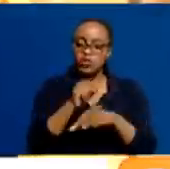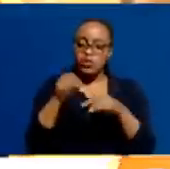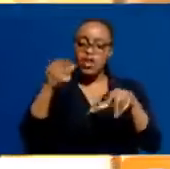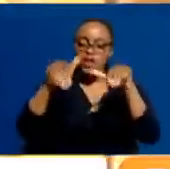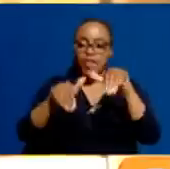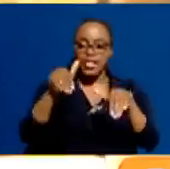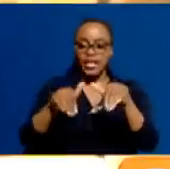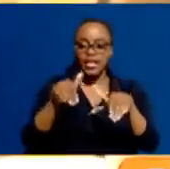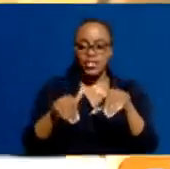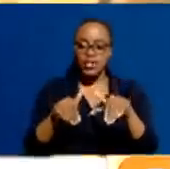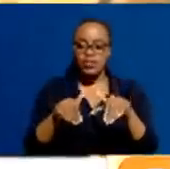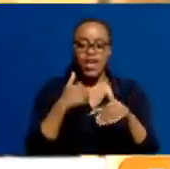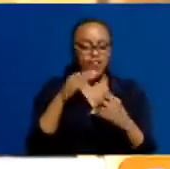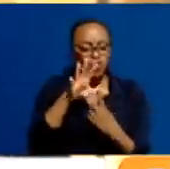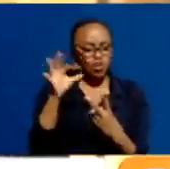election.